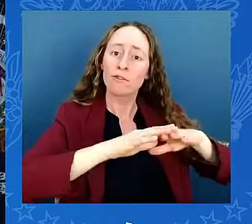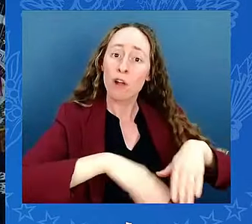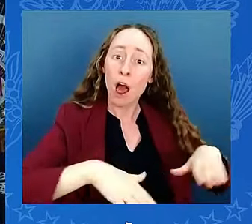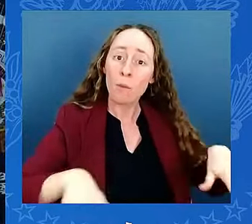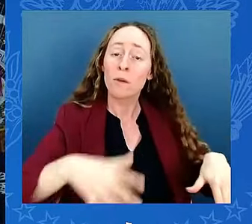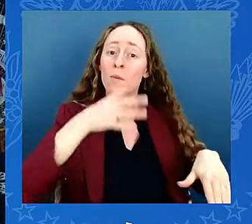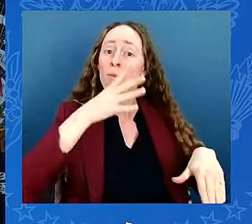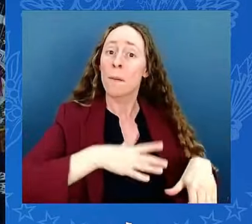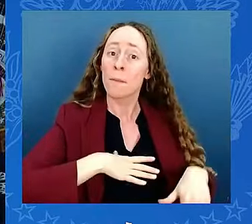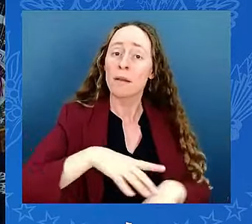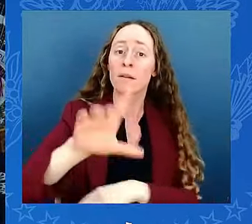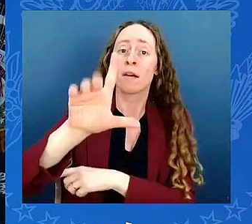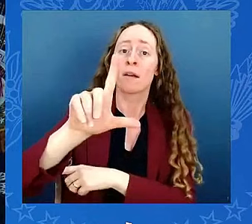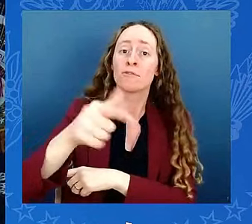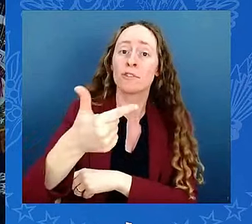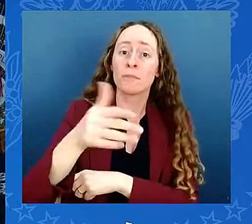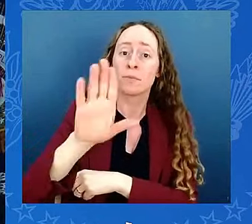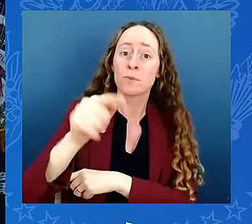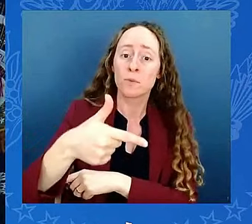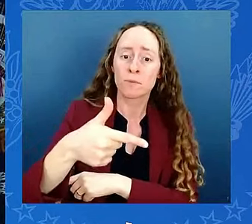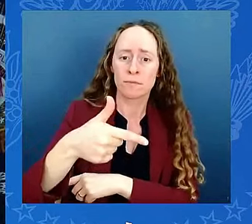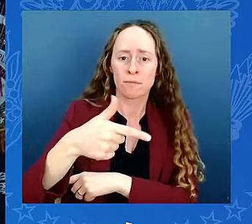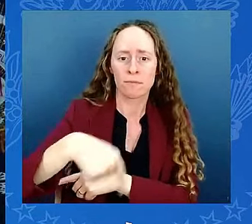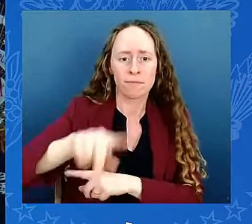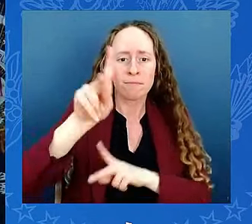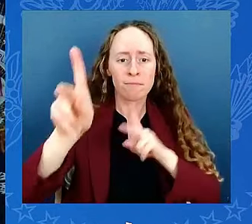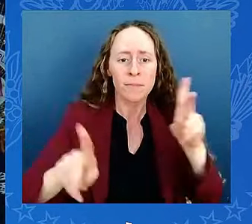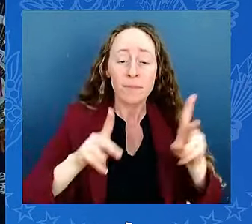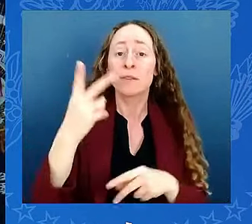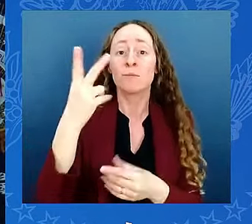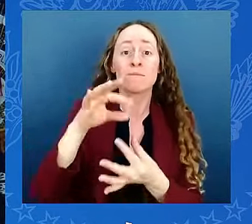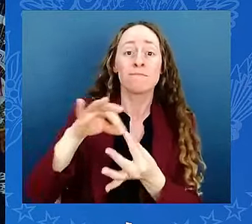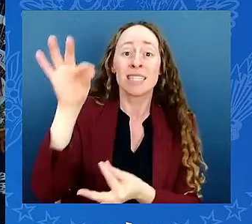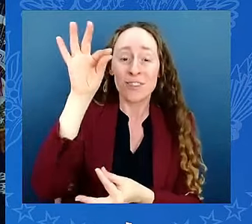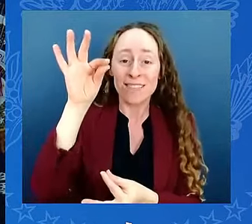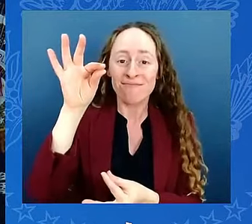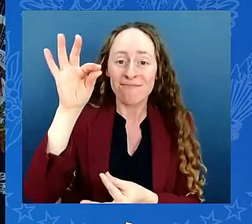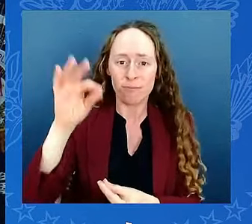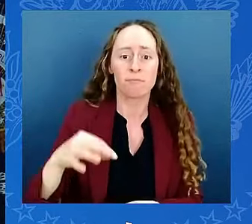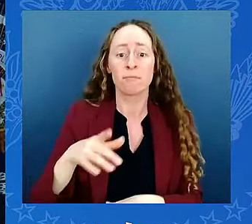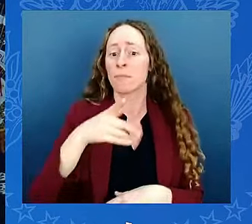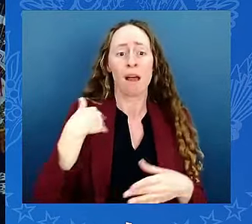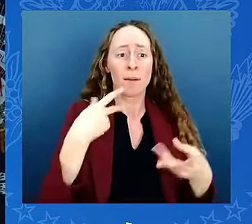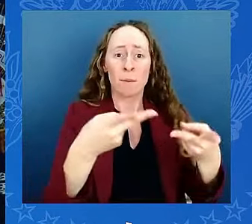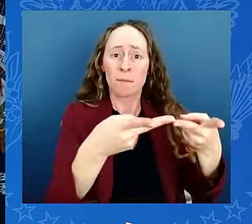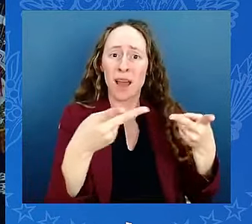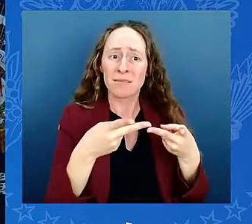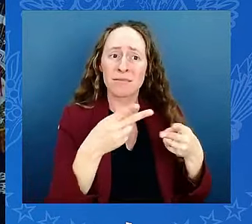We have programs for transitional housing, shelter, and to address trafficking.